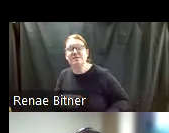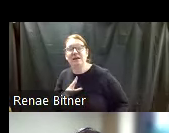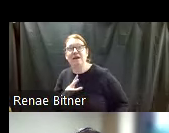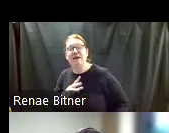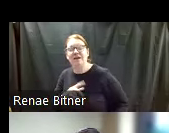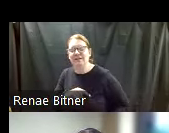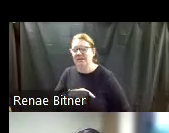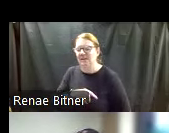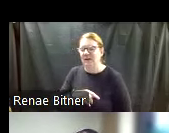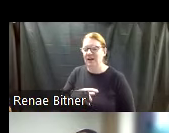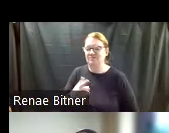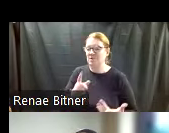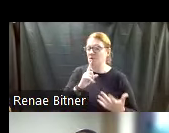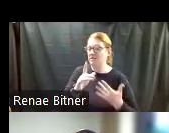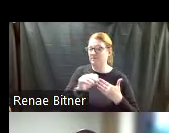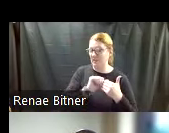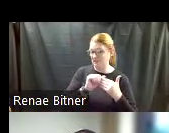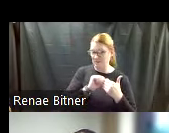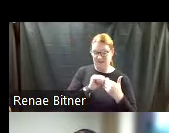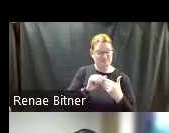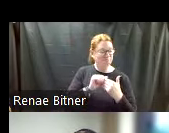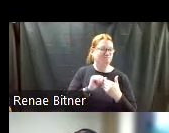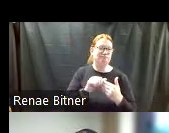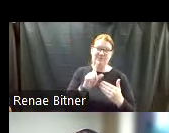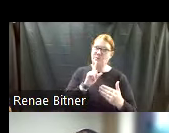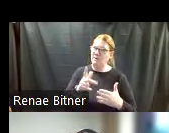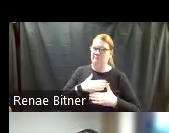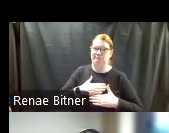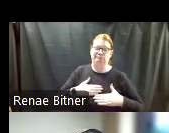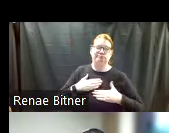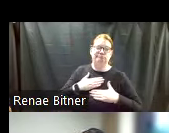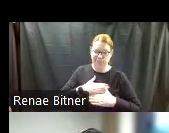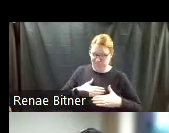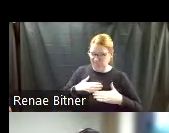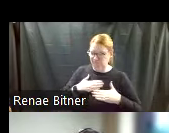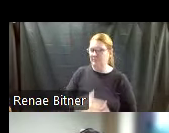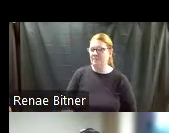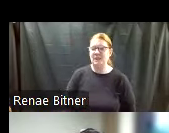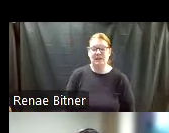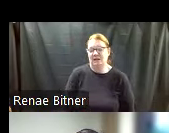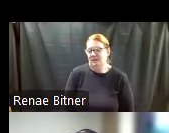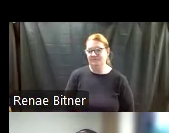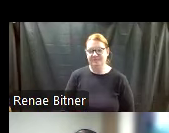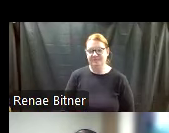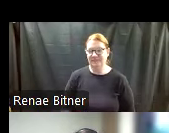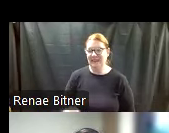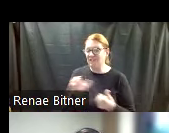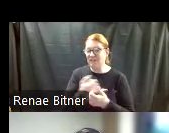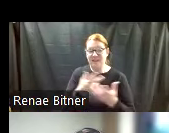see. And the flexibility with visits, we really appreciated. Again, everything was happening during